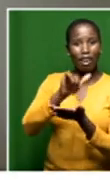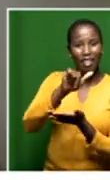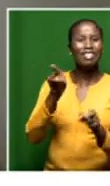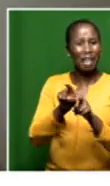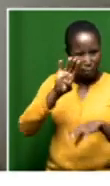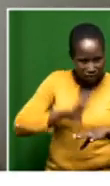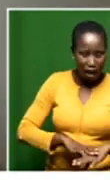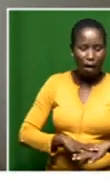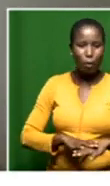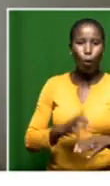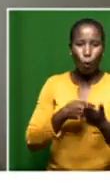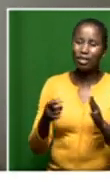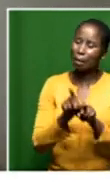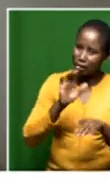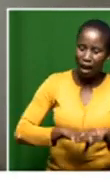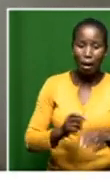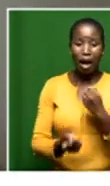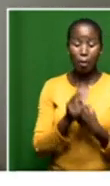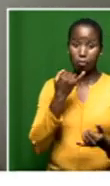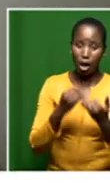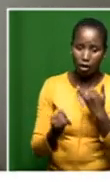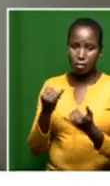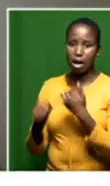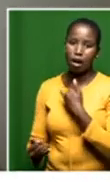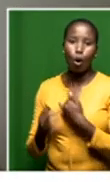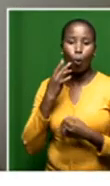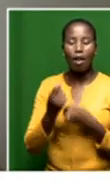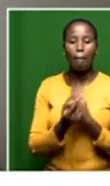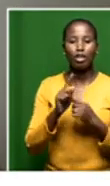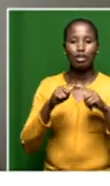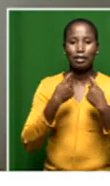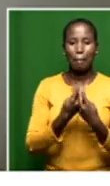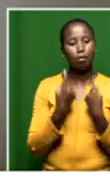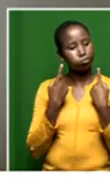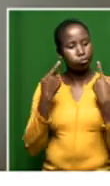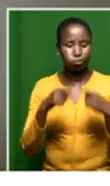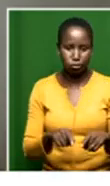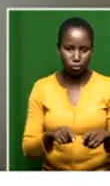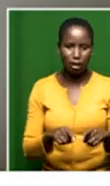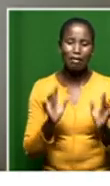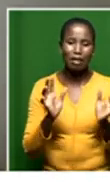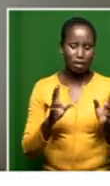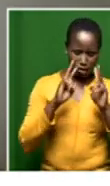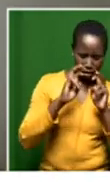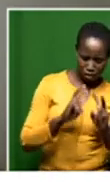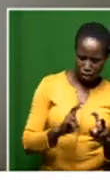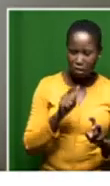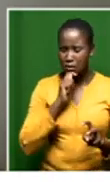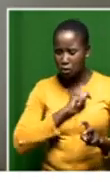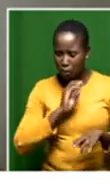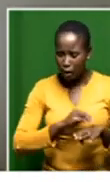as well. And there were certain commonalities that came out after the team went in and investigated what